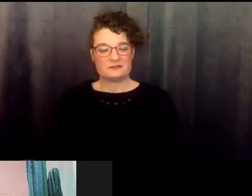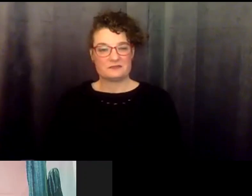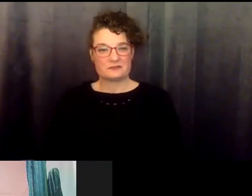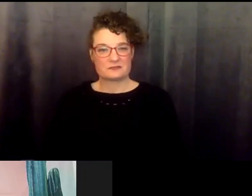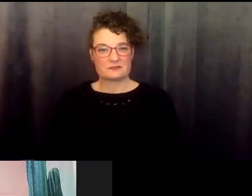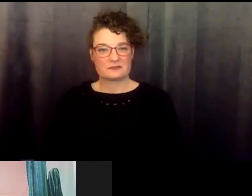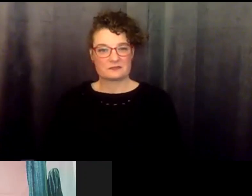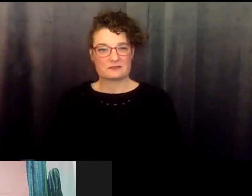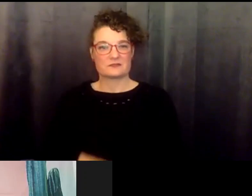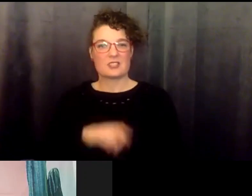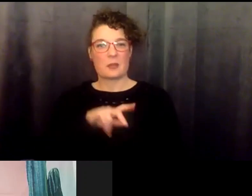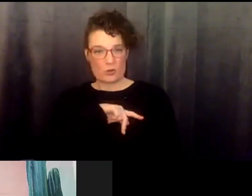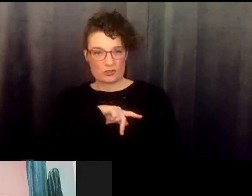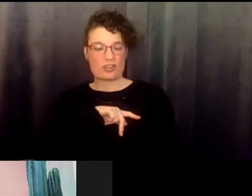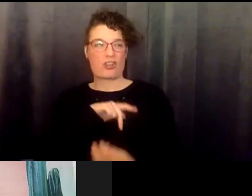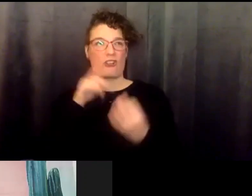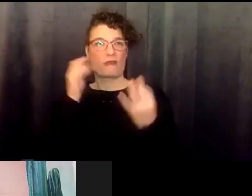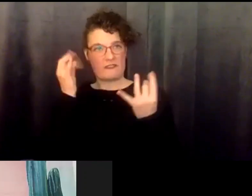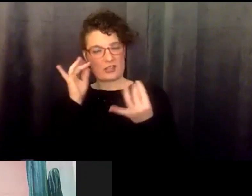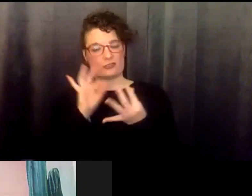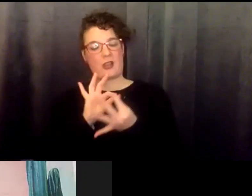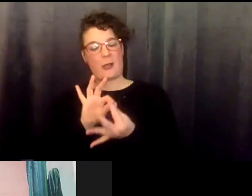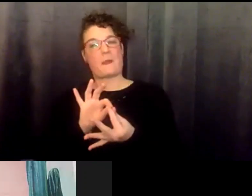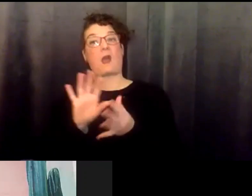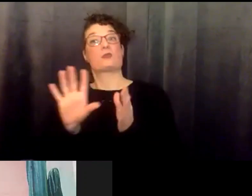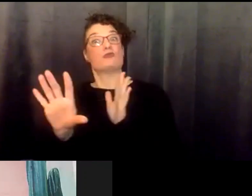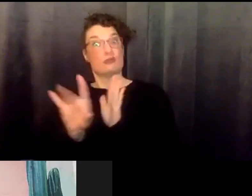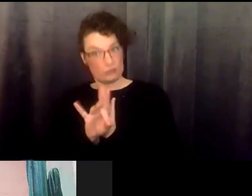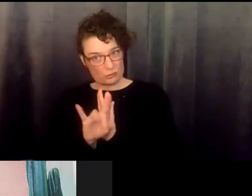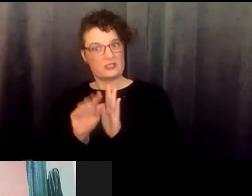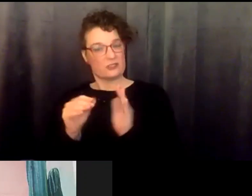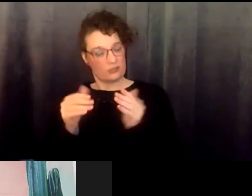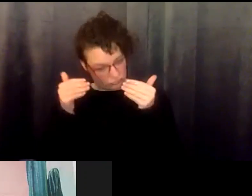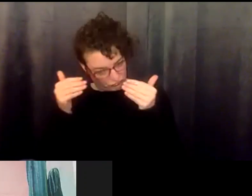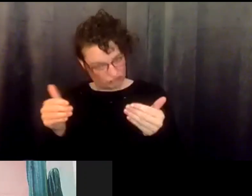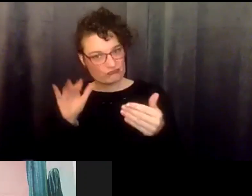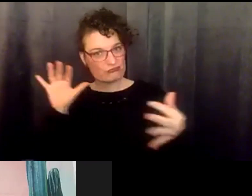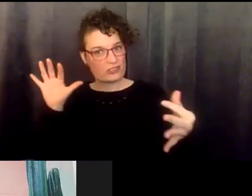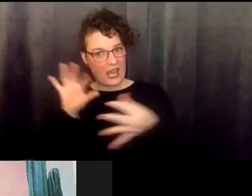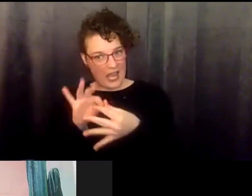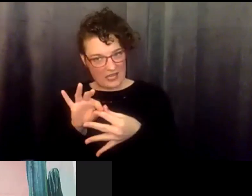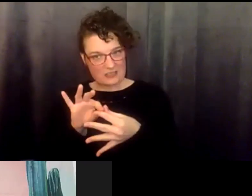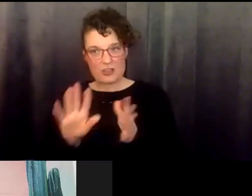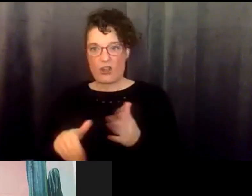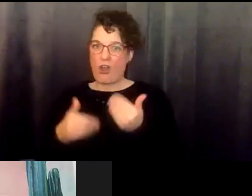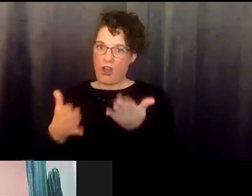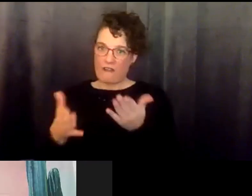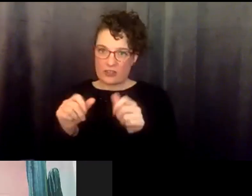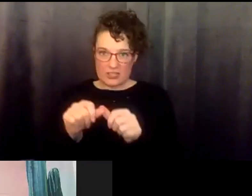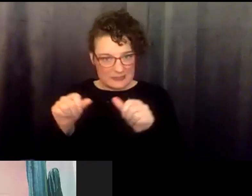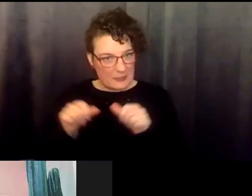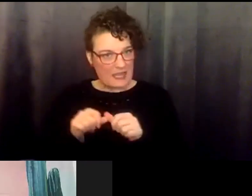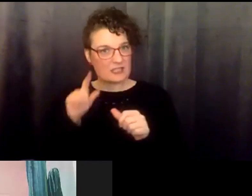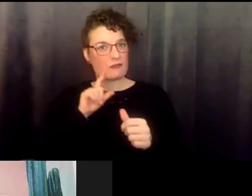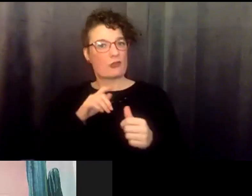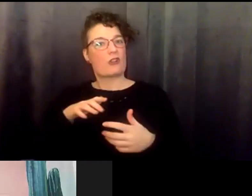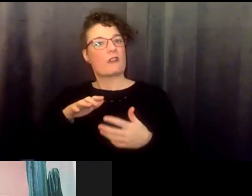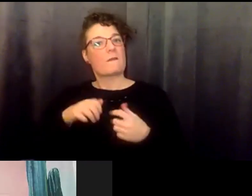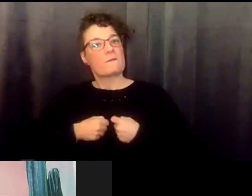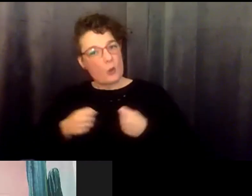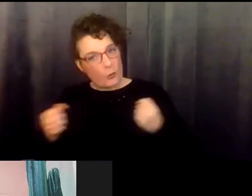on choosing to connect, offering a space to be vulnerable and to